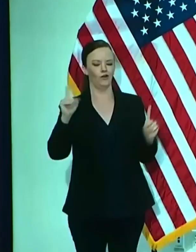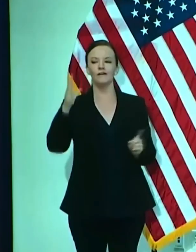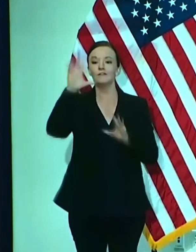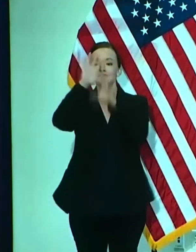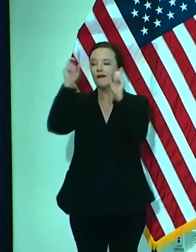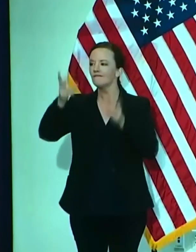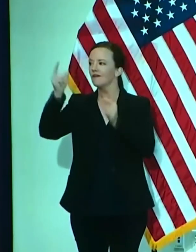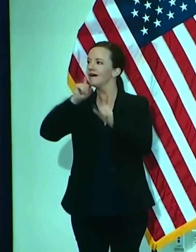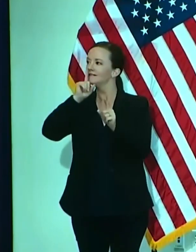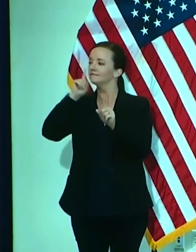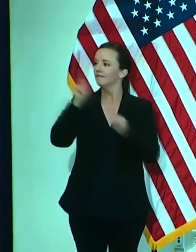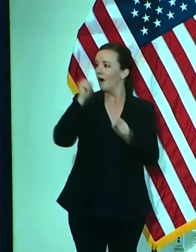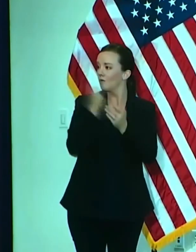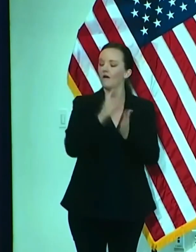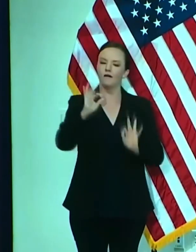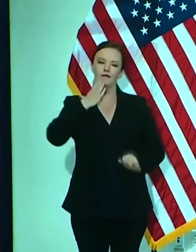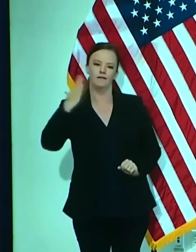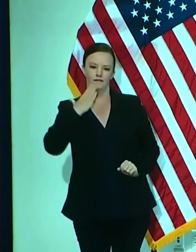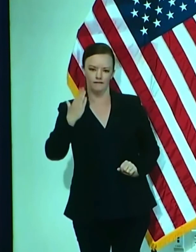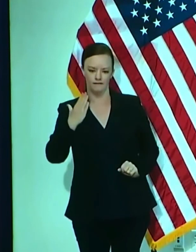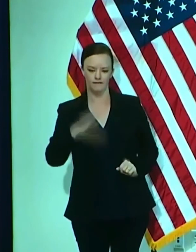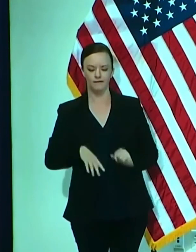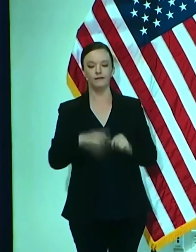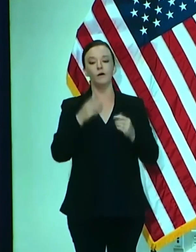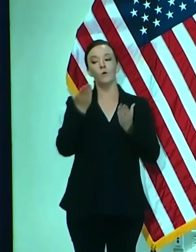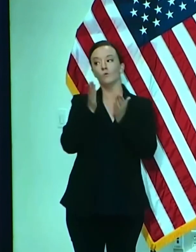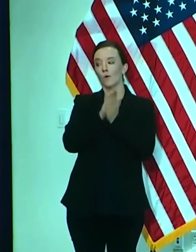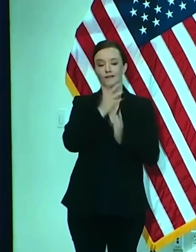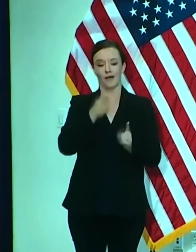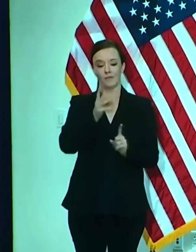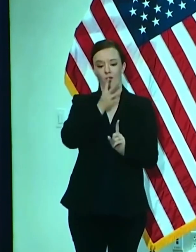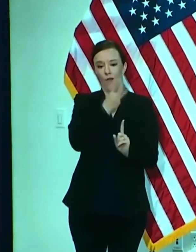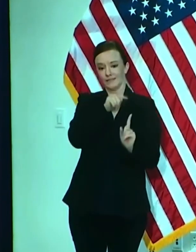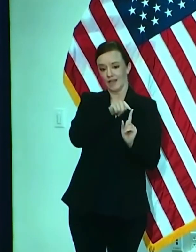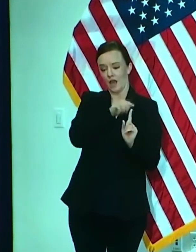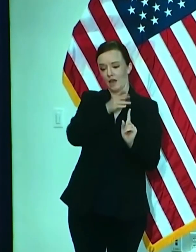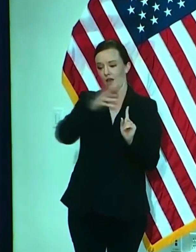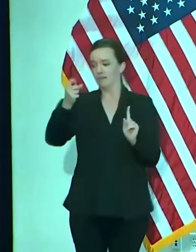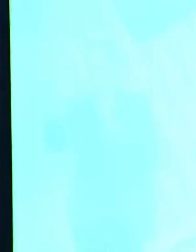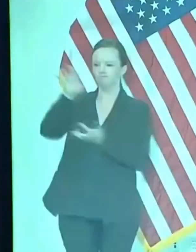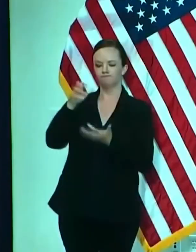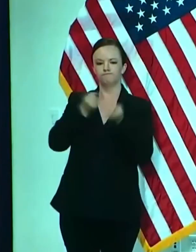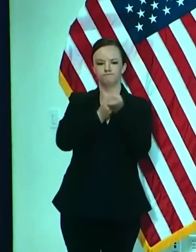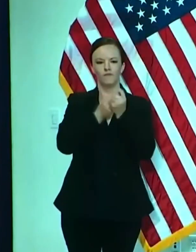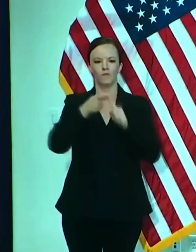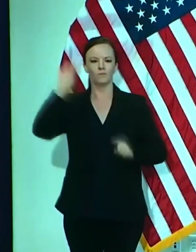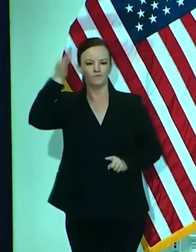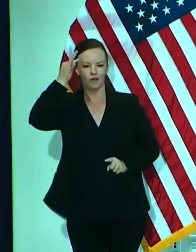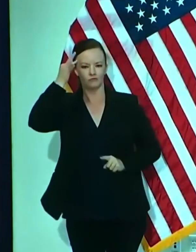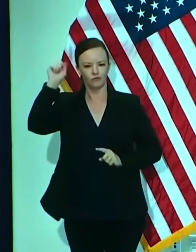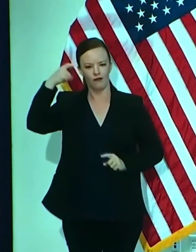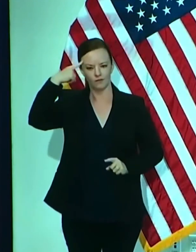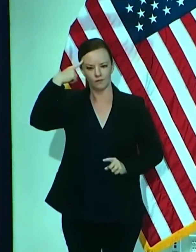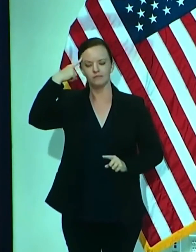turnaround. We requested this on a Wednesday, and we had approval by Saturday morning. And we are grateful to